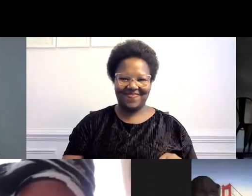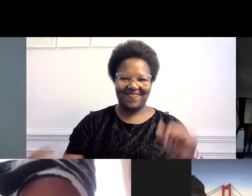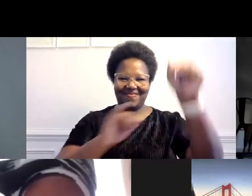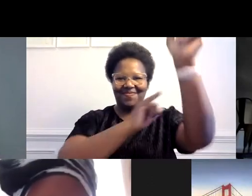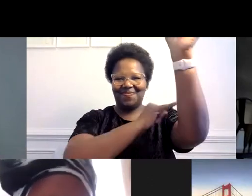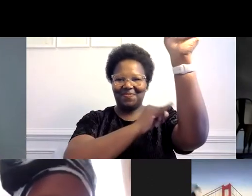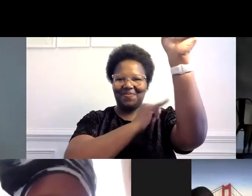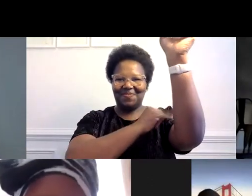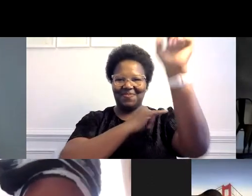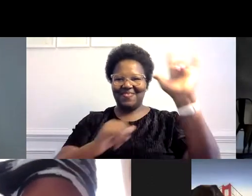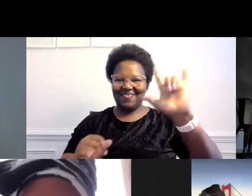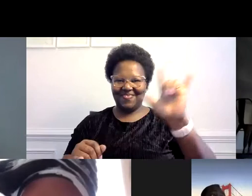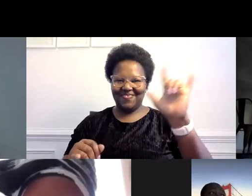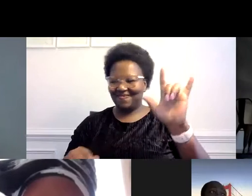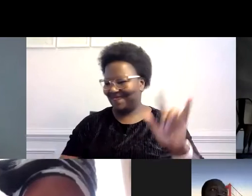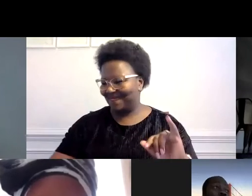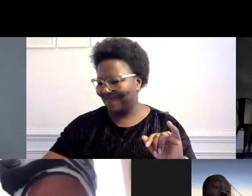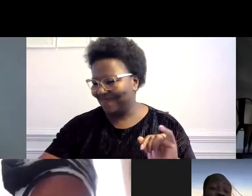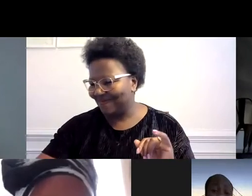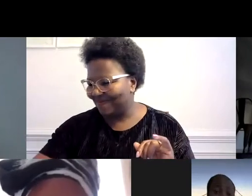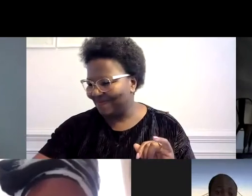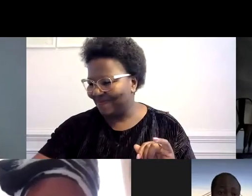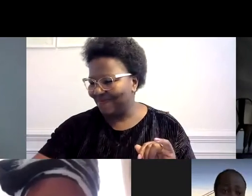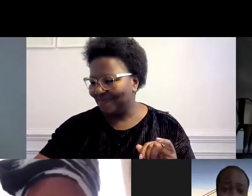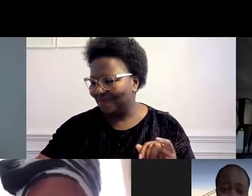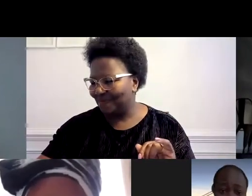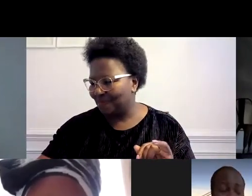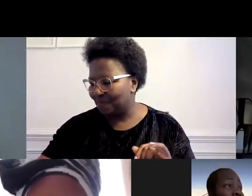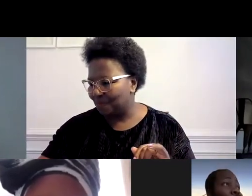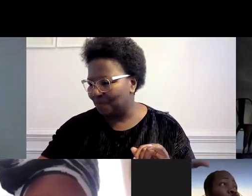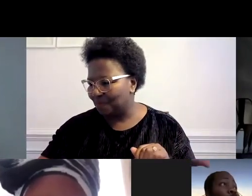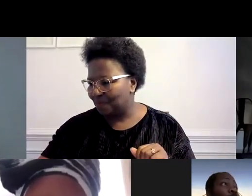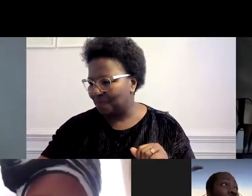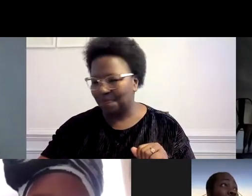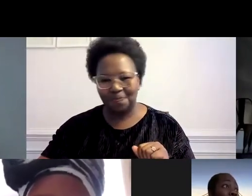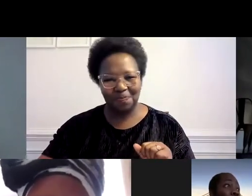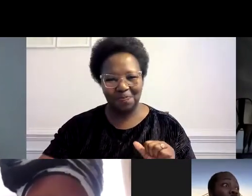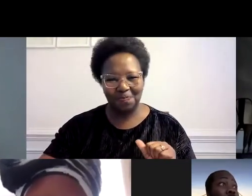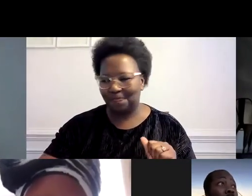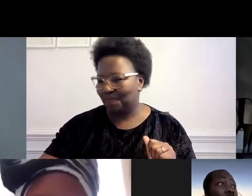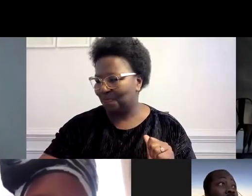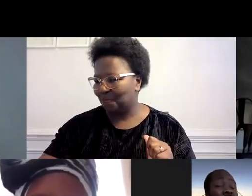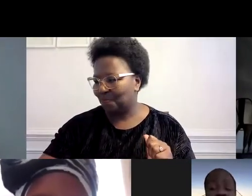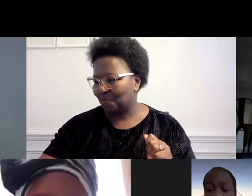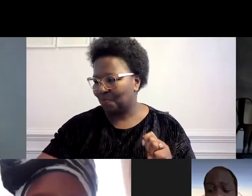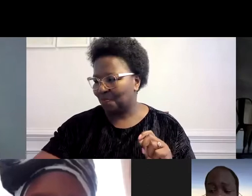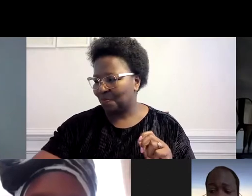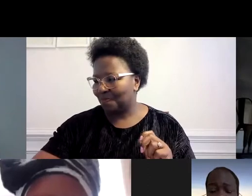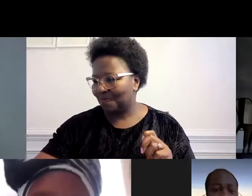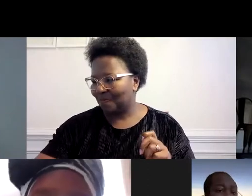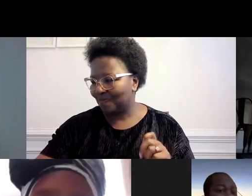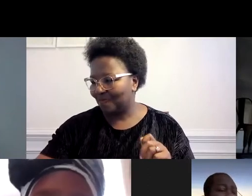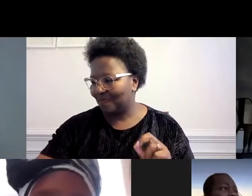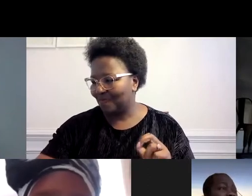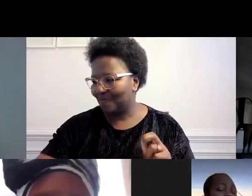light that I'm in. I'm fitting in the light. You know, the light is glowing and blooming. And I've